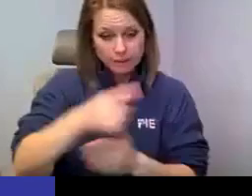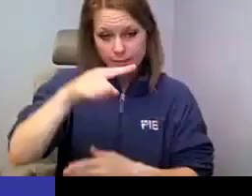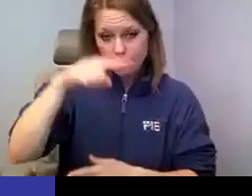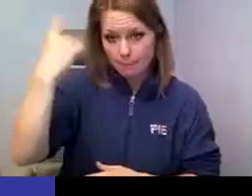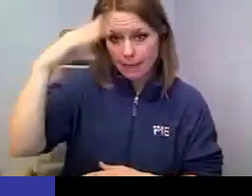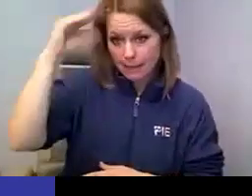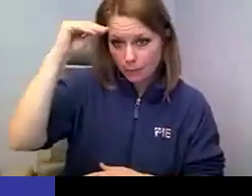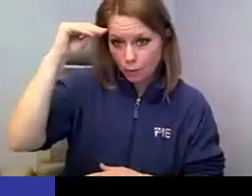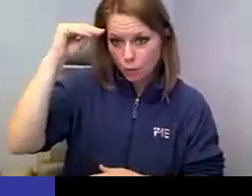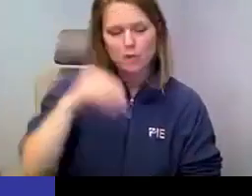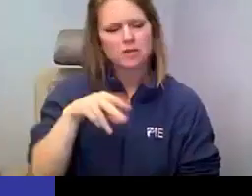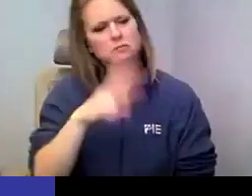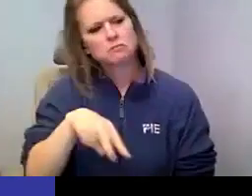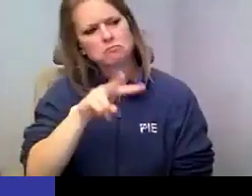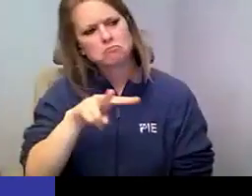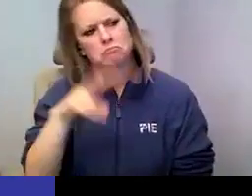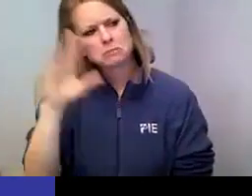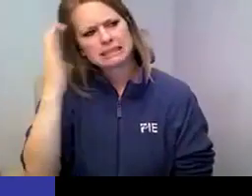as older